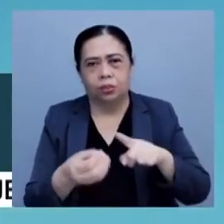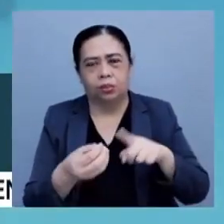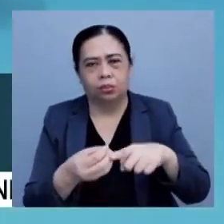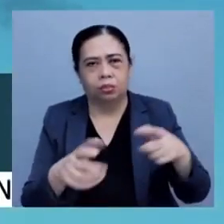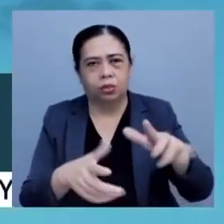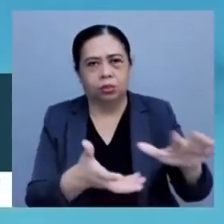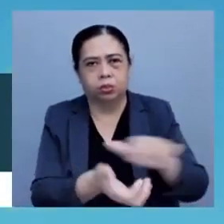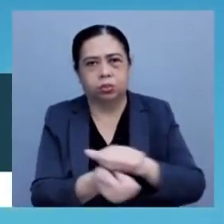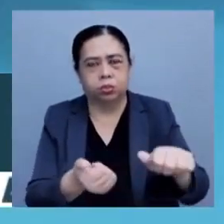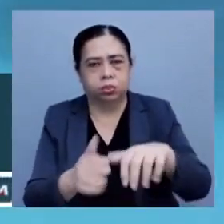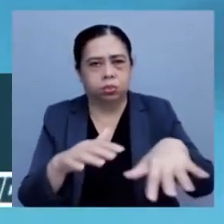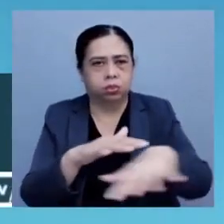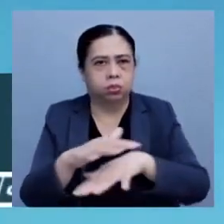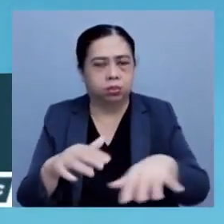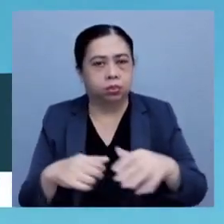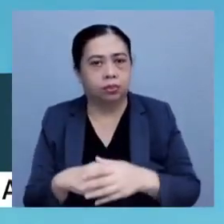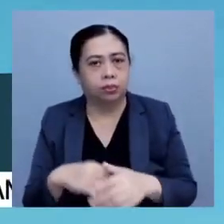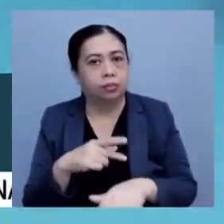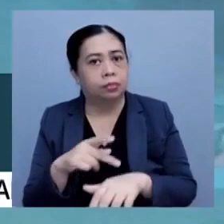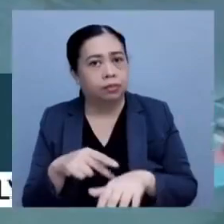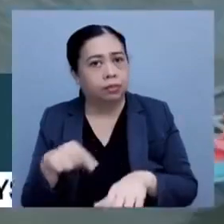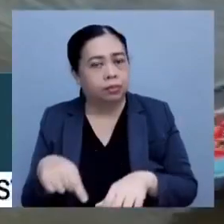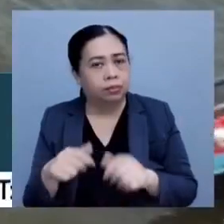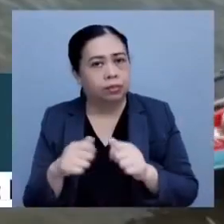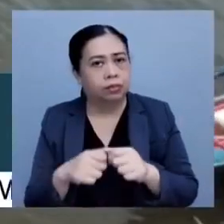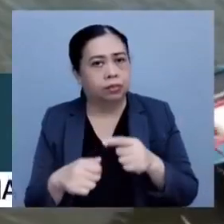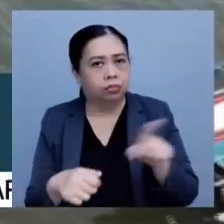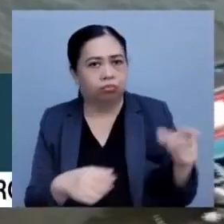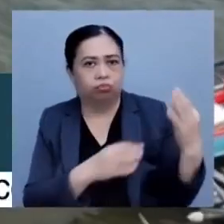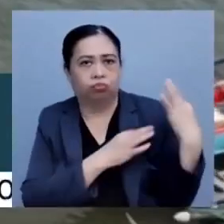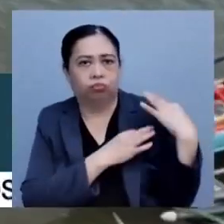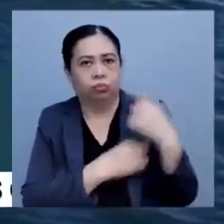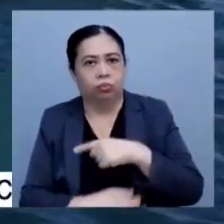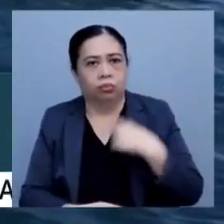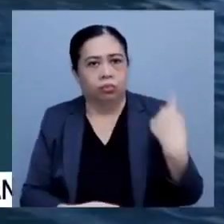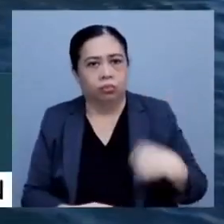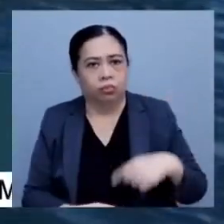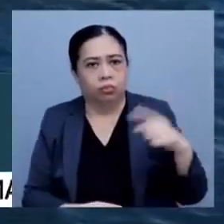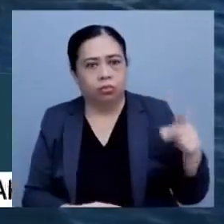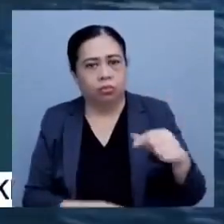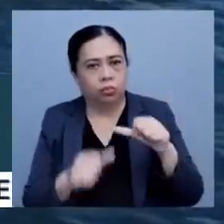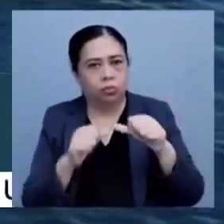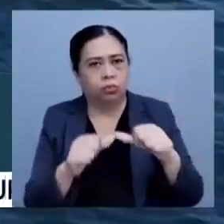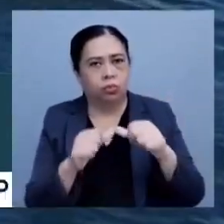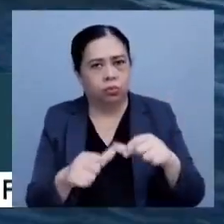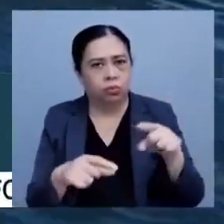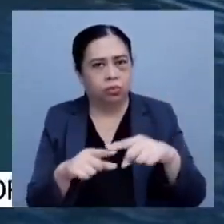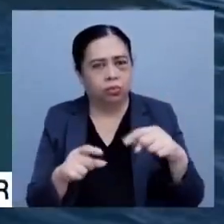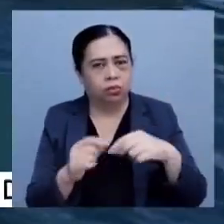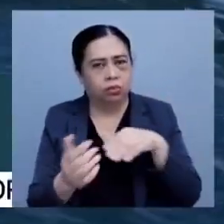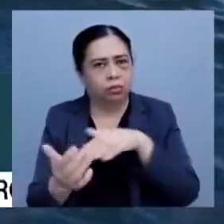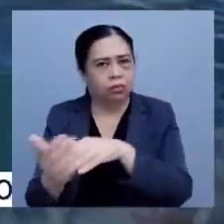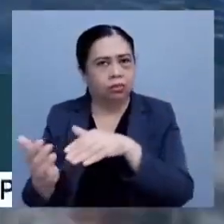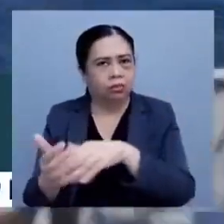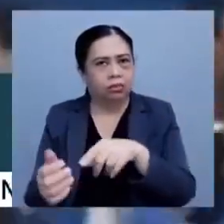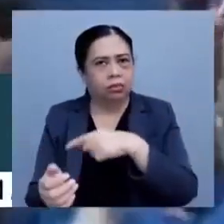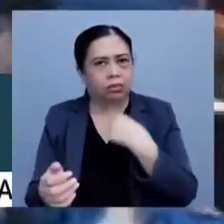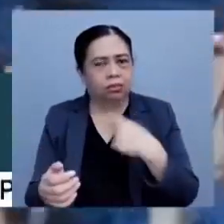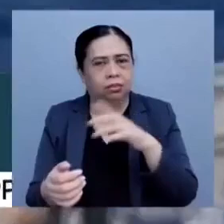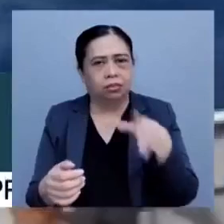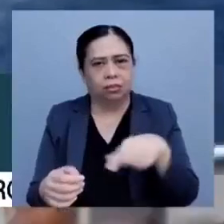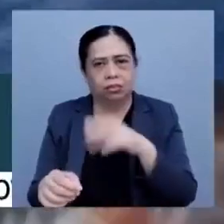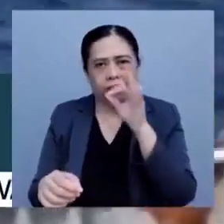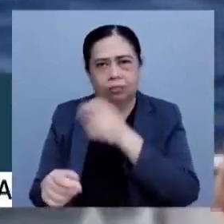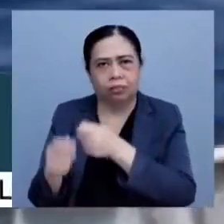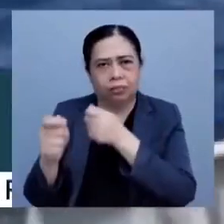Philippines suspects this could be China's doing. China has also consistently driven away Filipino fishermen from Scarborough Shoal and